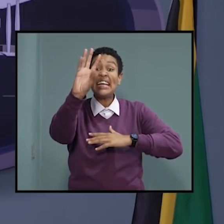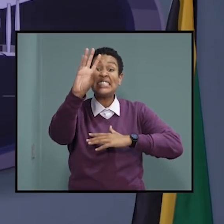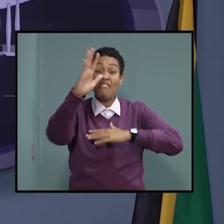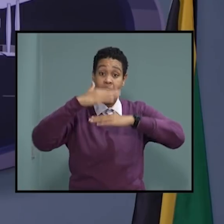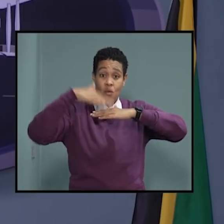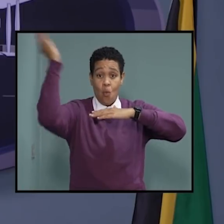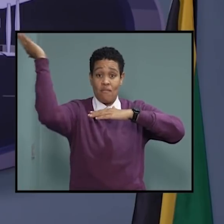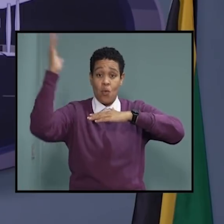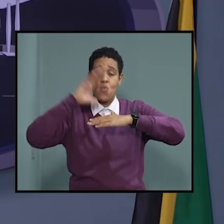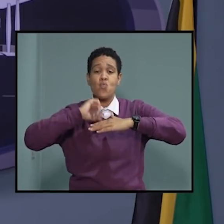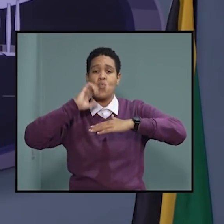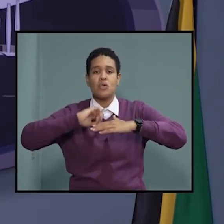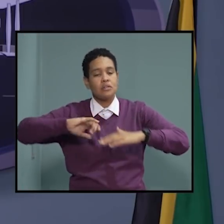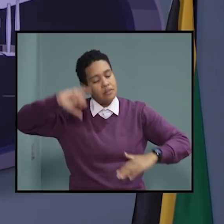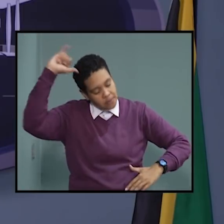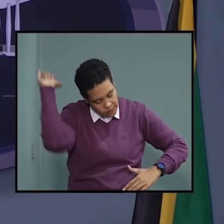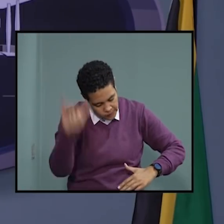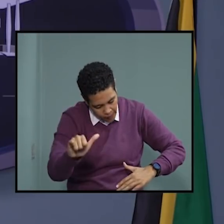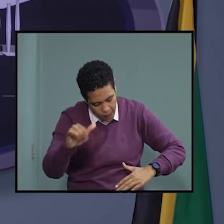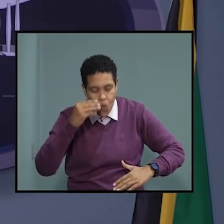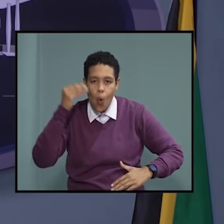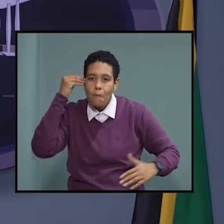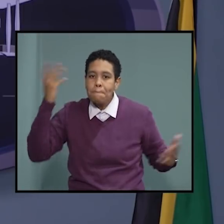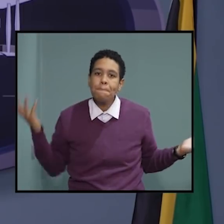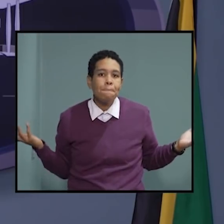older, stay home.